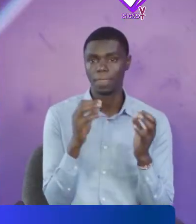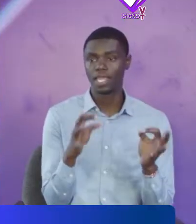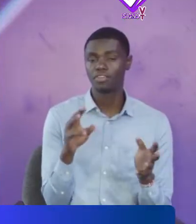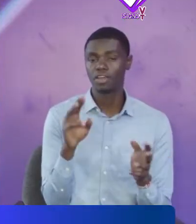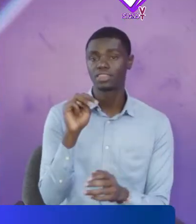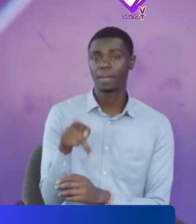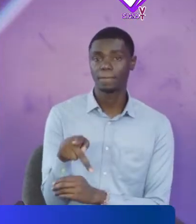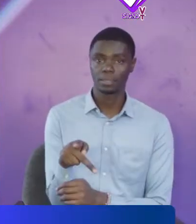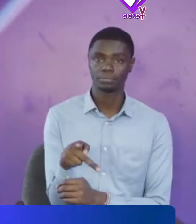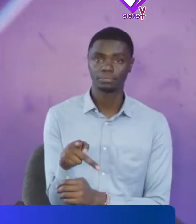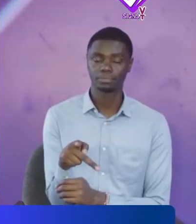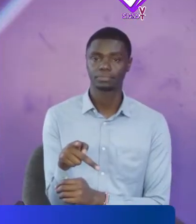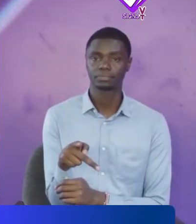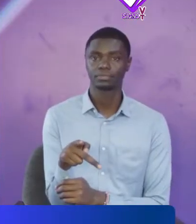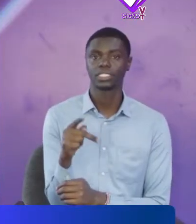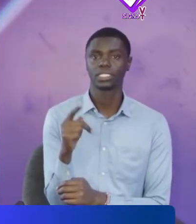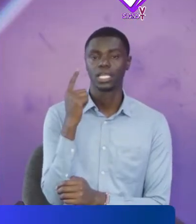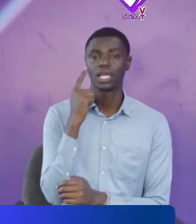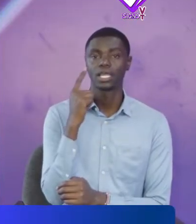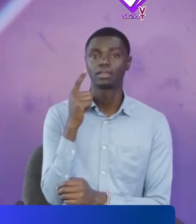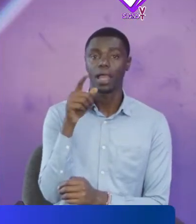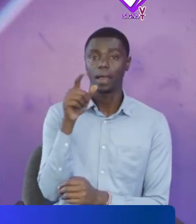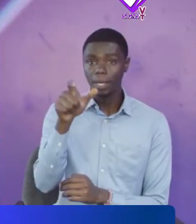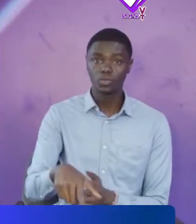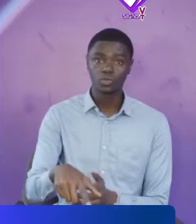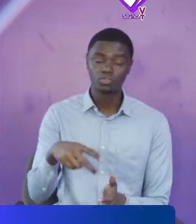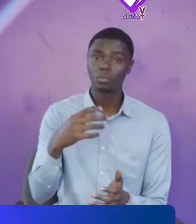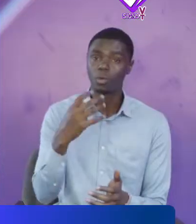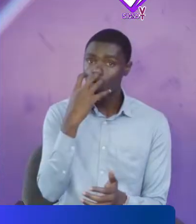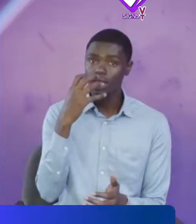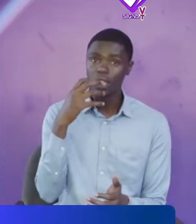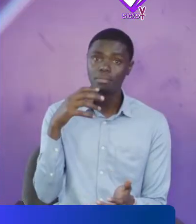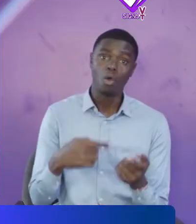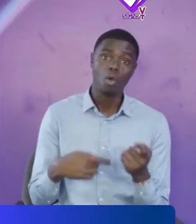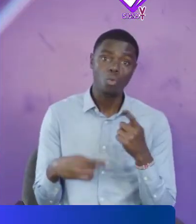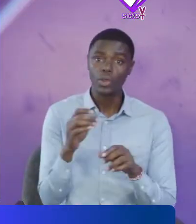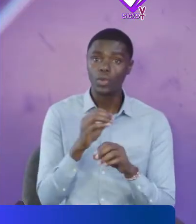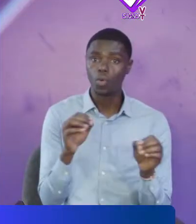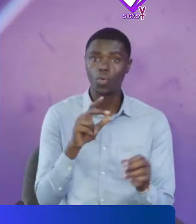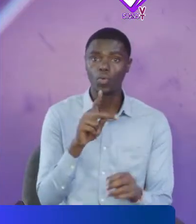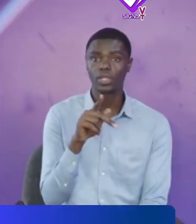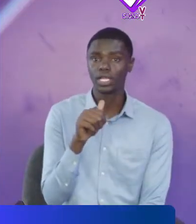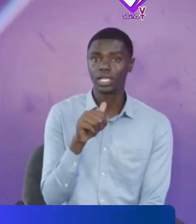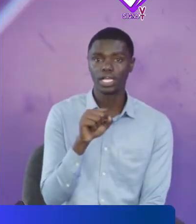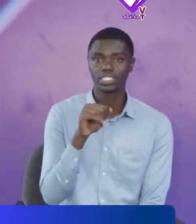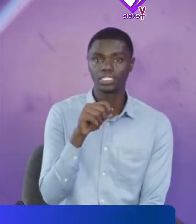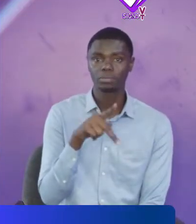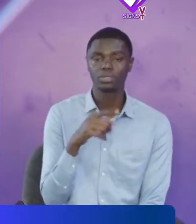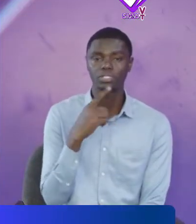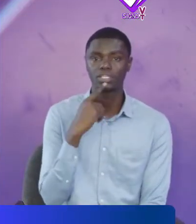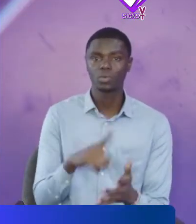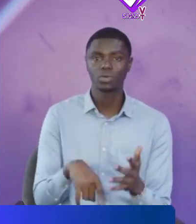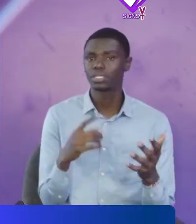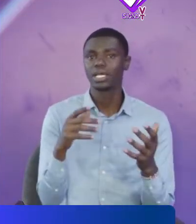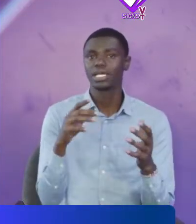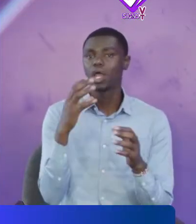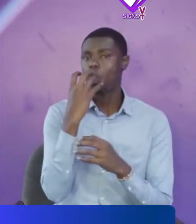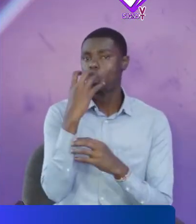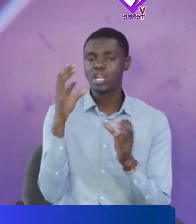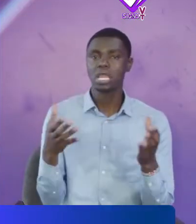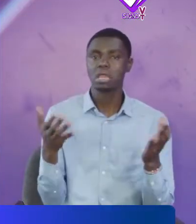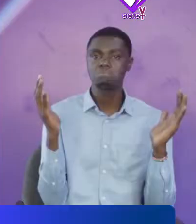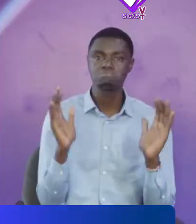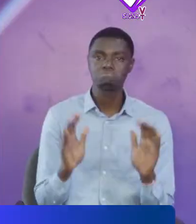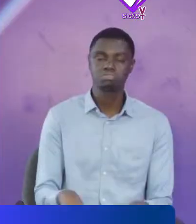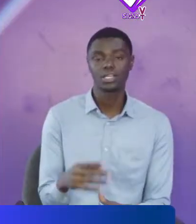MP for the candidate for ODM does not win in Kasipul, they'll say end of an era for ODM. You'll see such